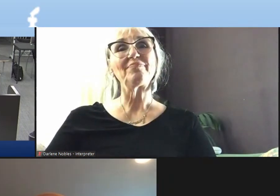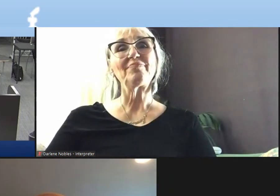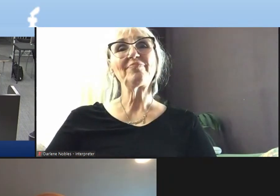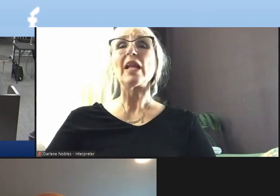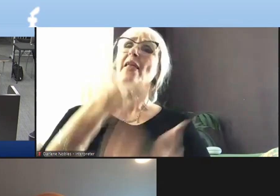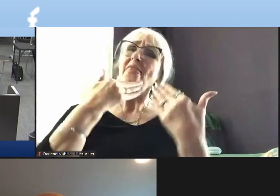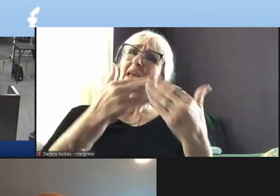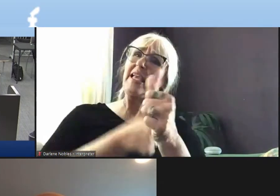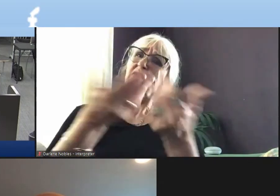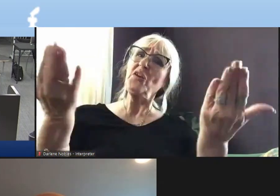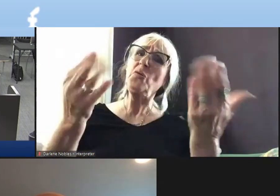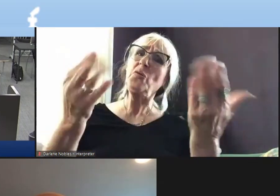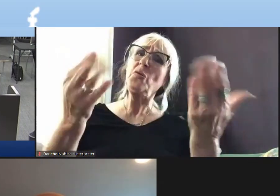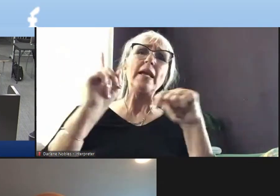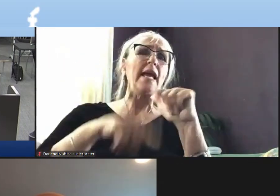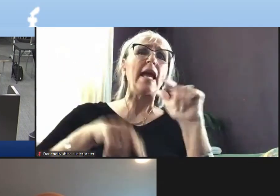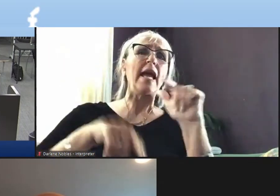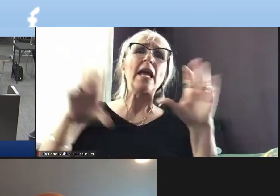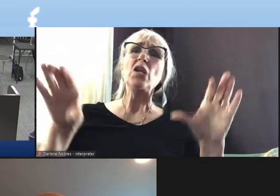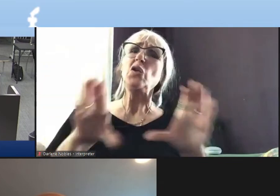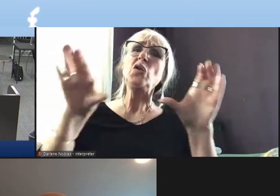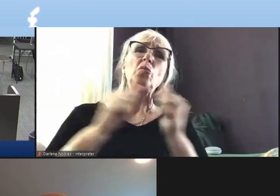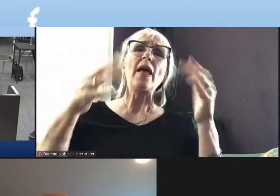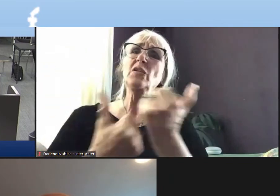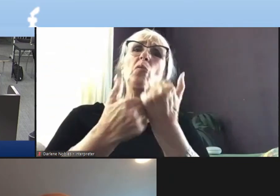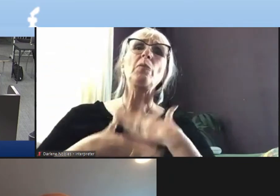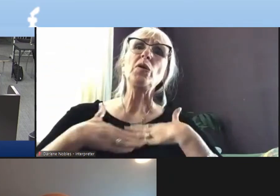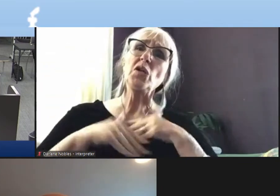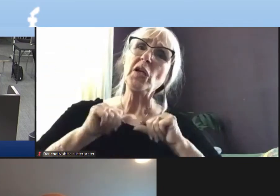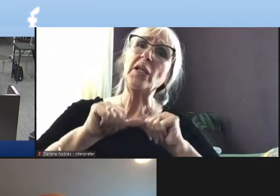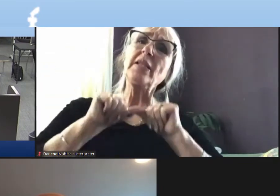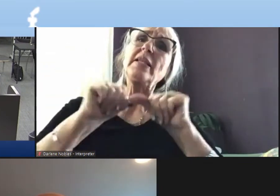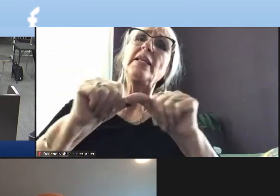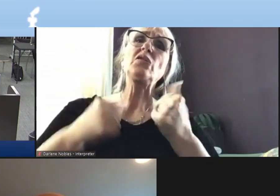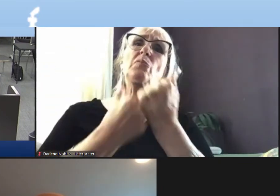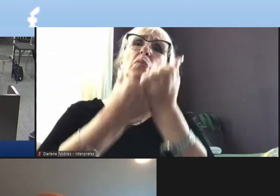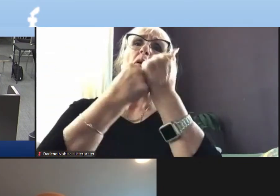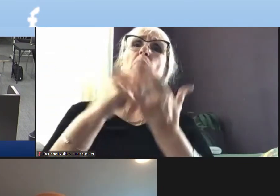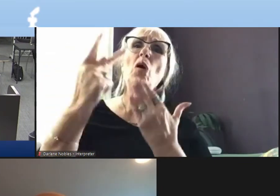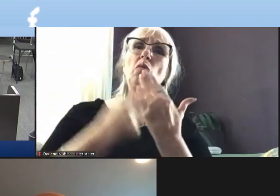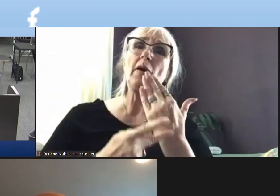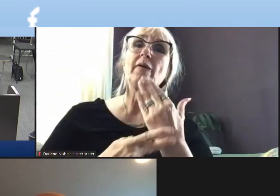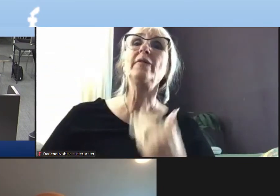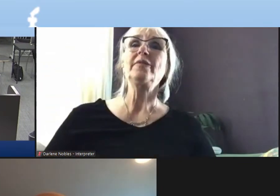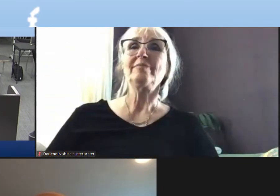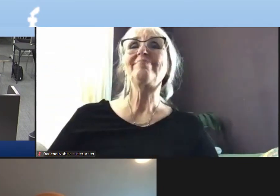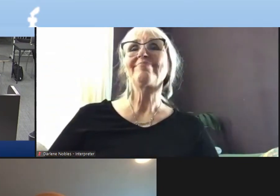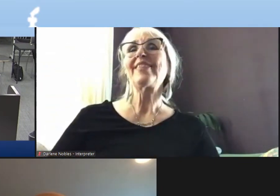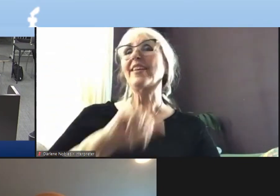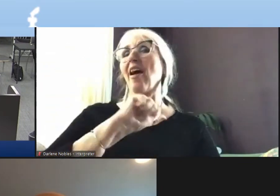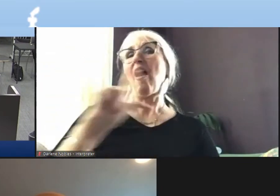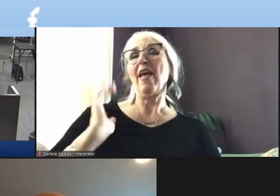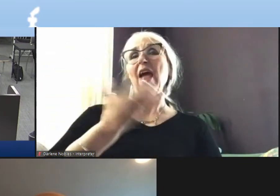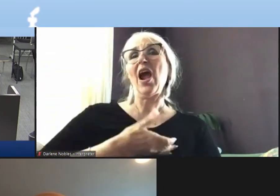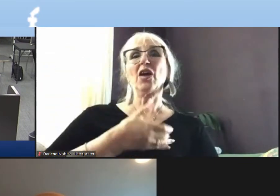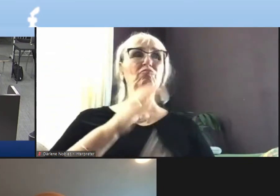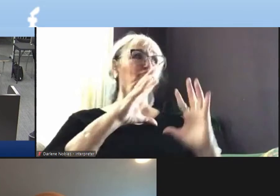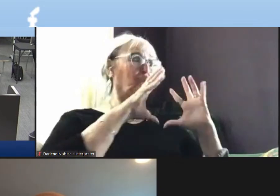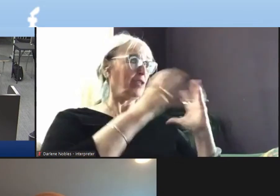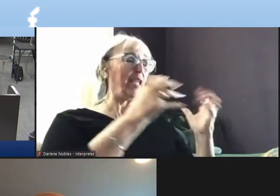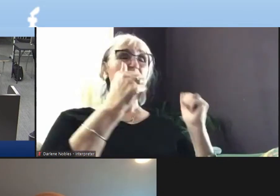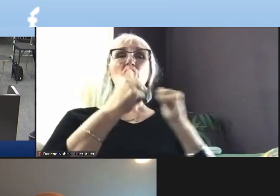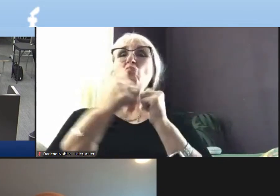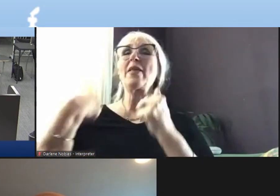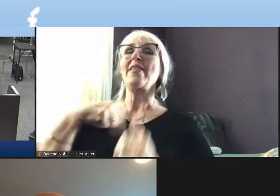support, and we really do appreciate your continued support for the program. And for all of our team that's with us today. Right, and I want to